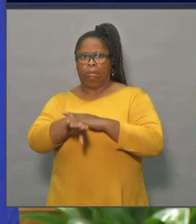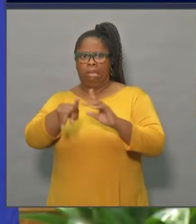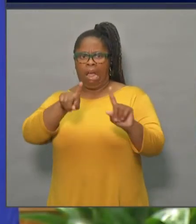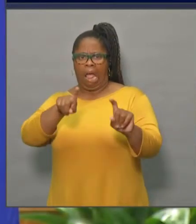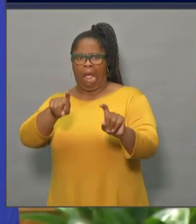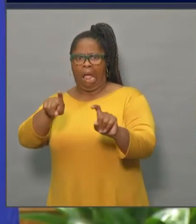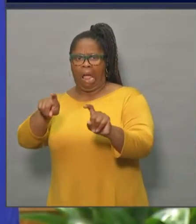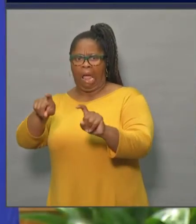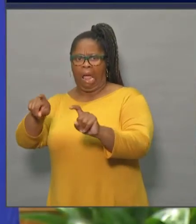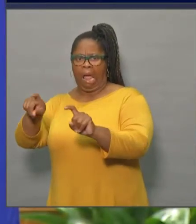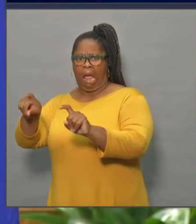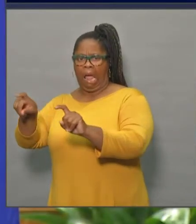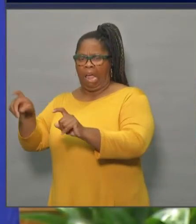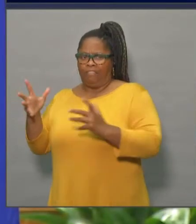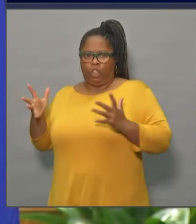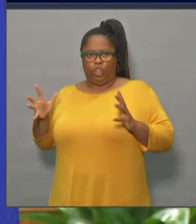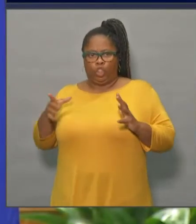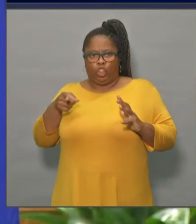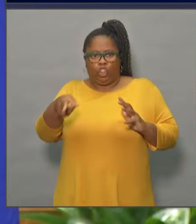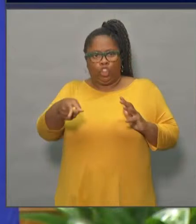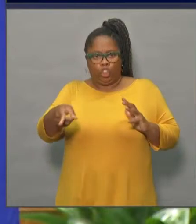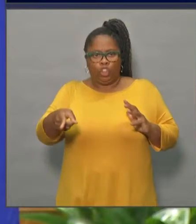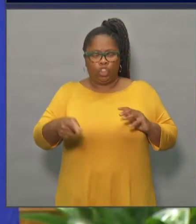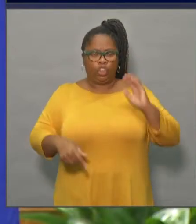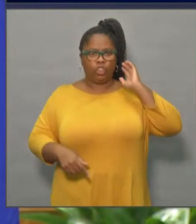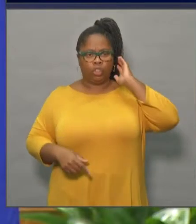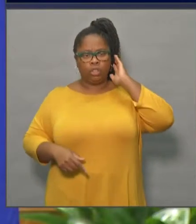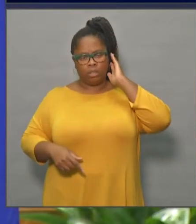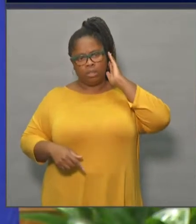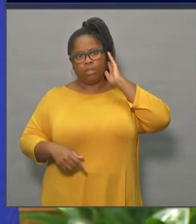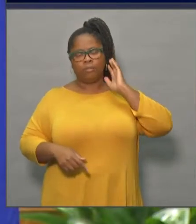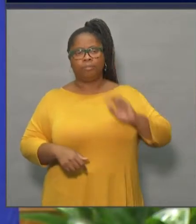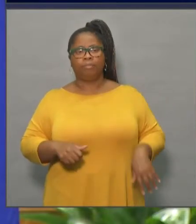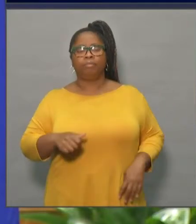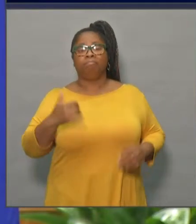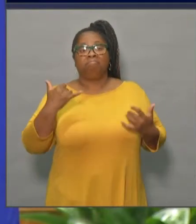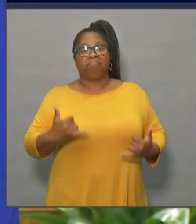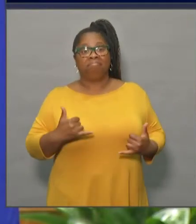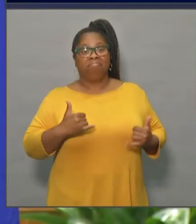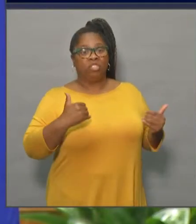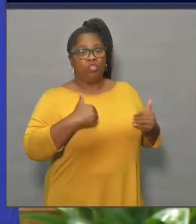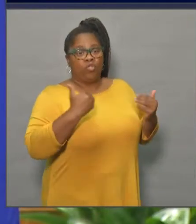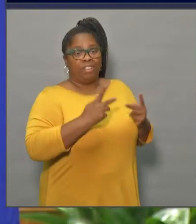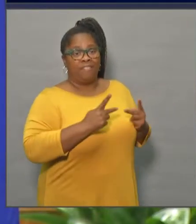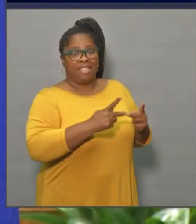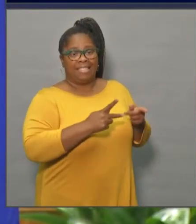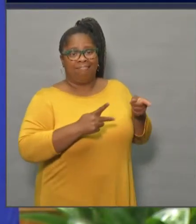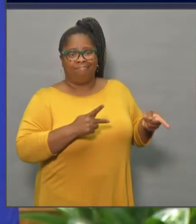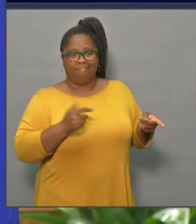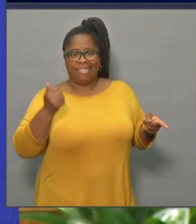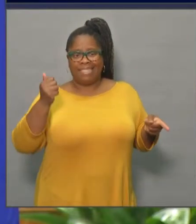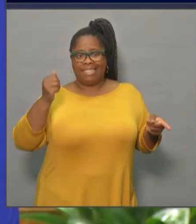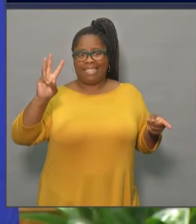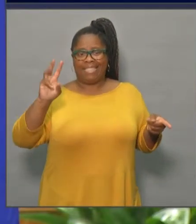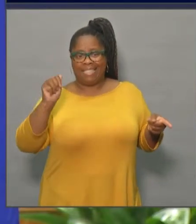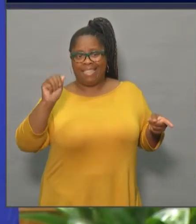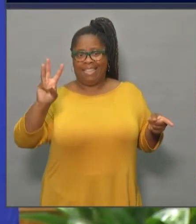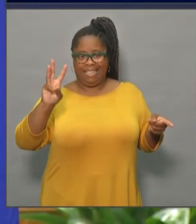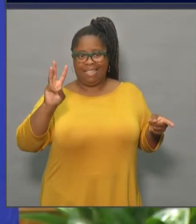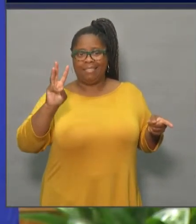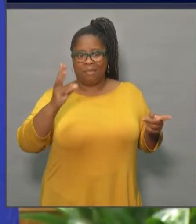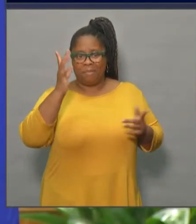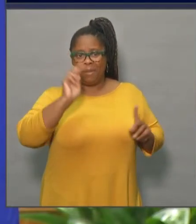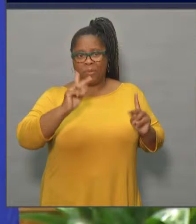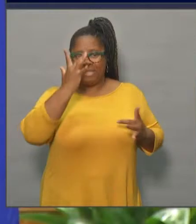was done at that facility. There are now 16 cases in the juvenile facilities, 4 among youth